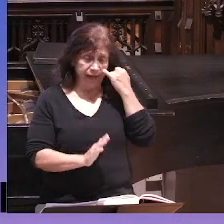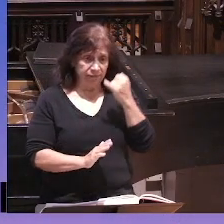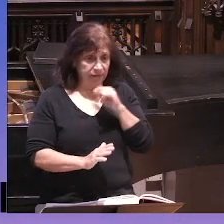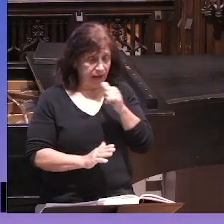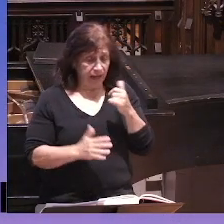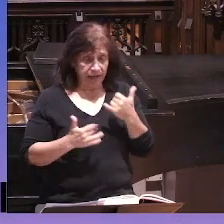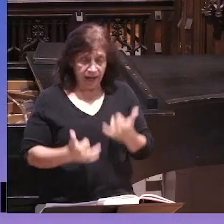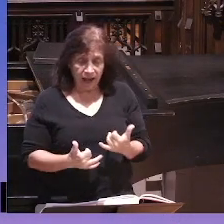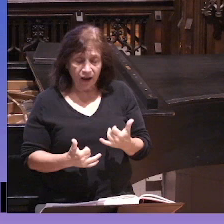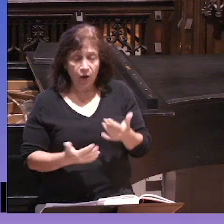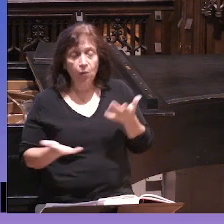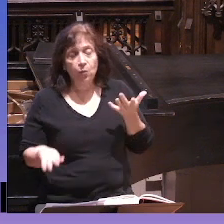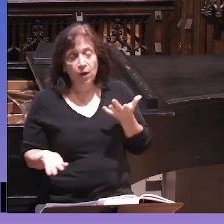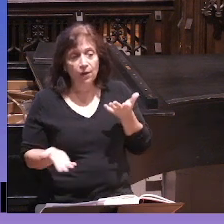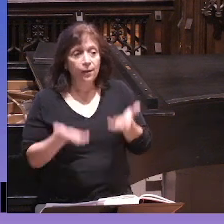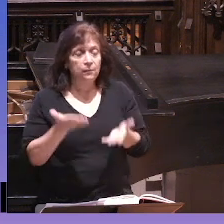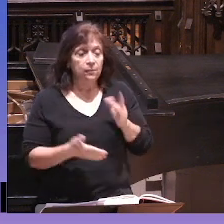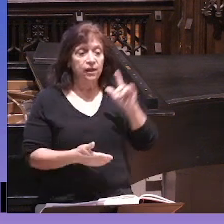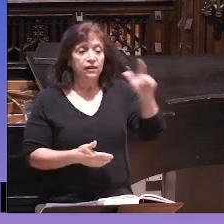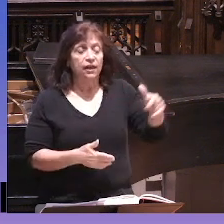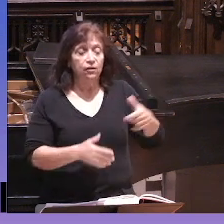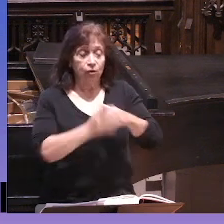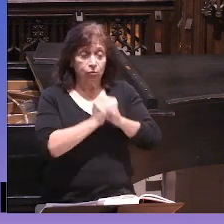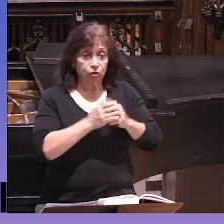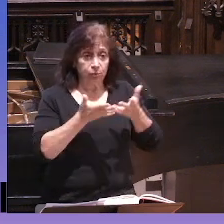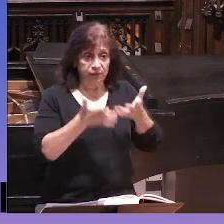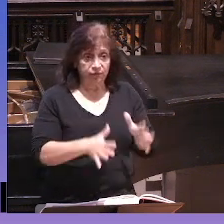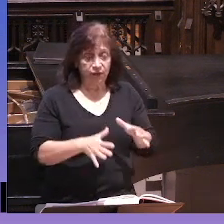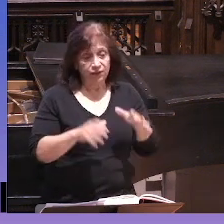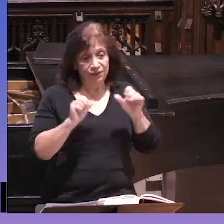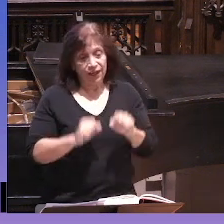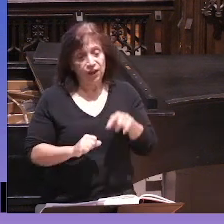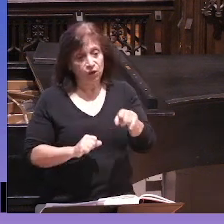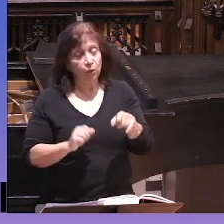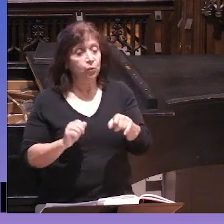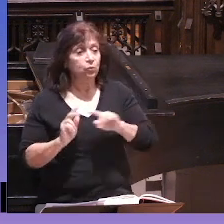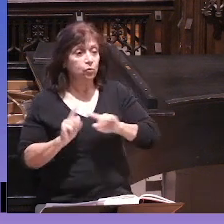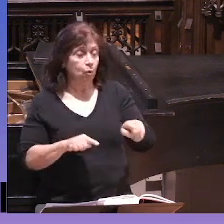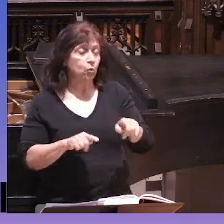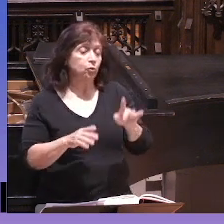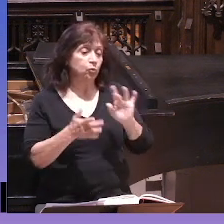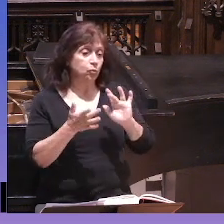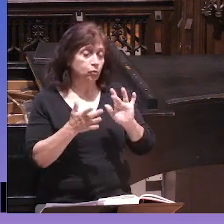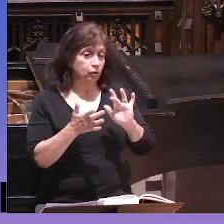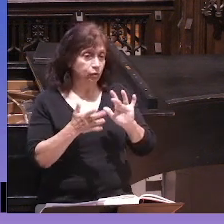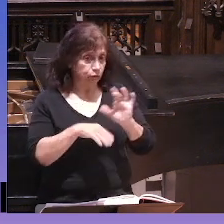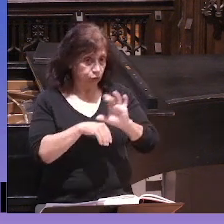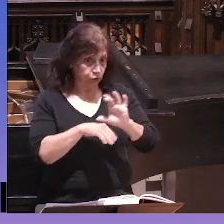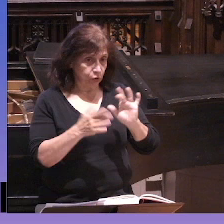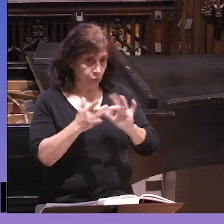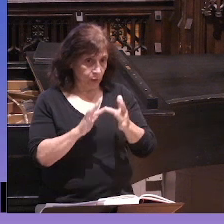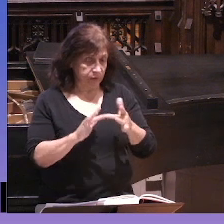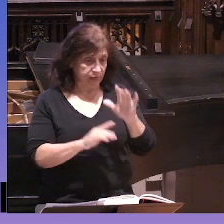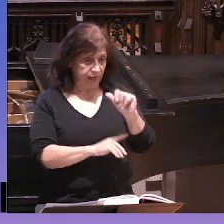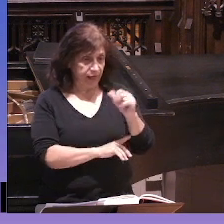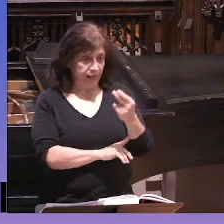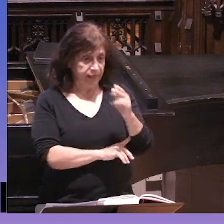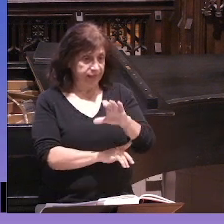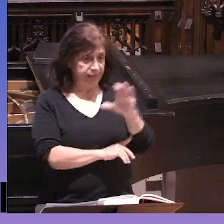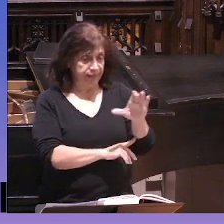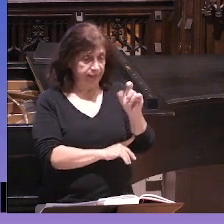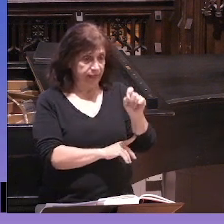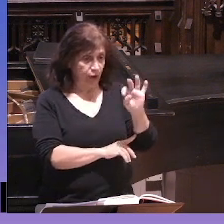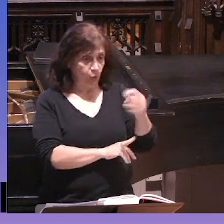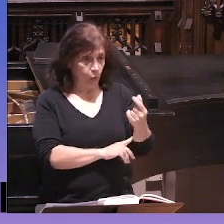now, after our worship service, you would check out our church's website, ahcc.org, and sign